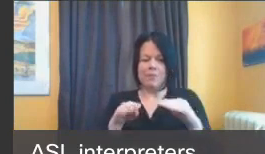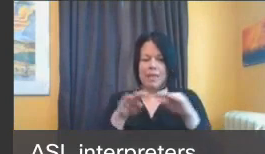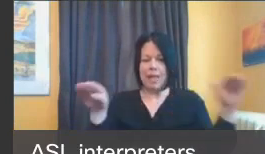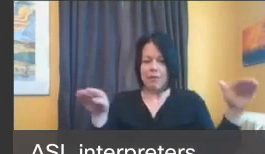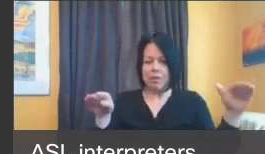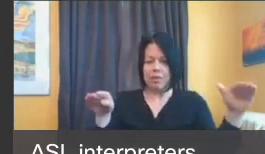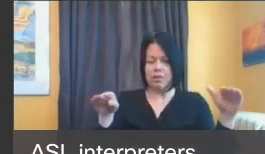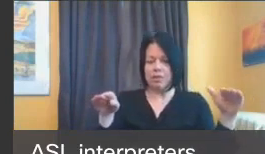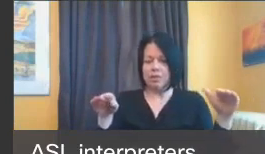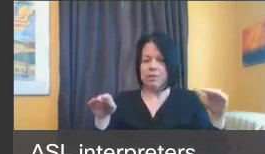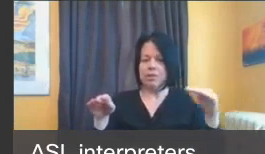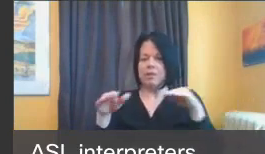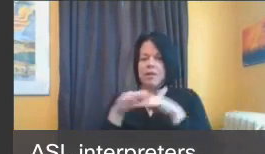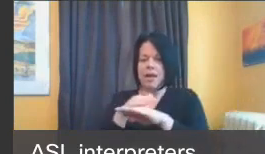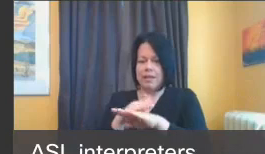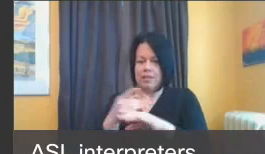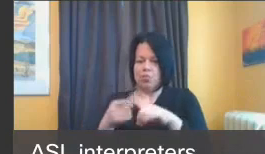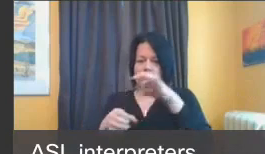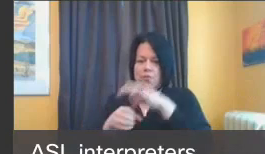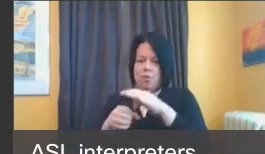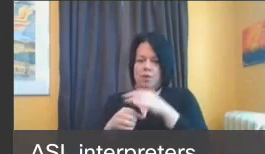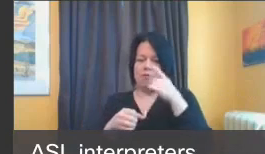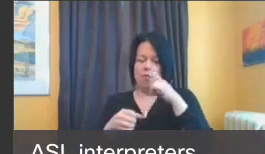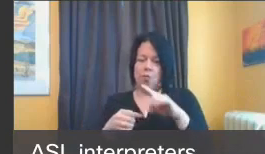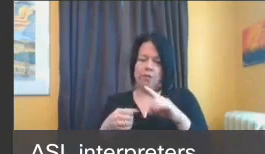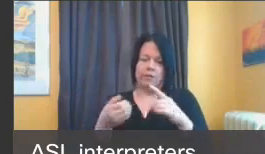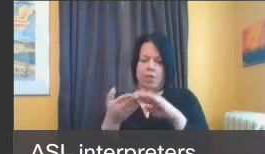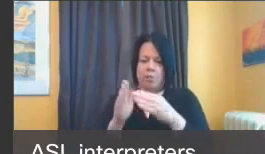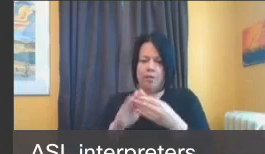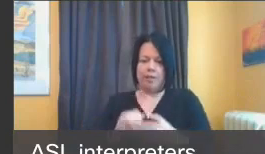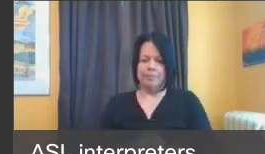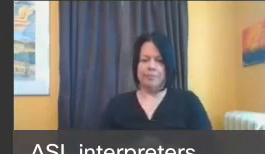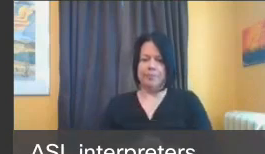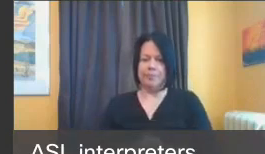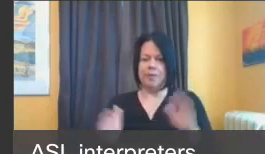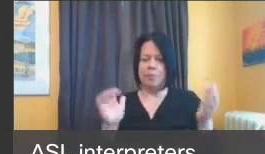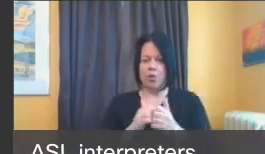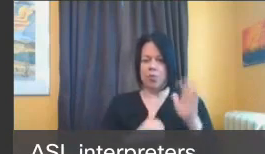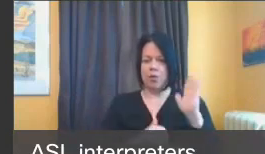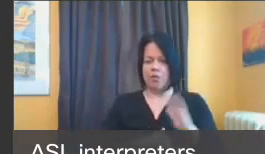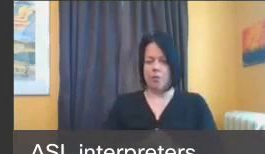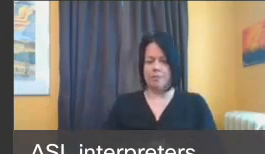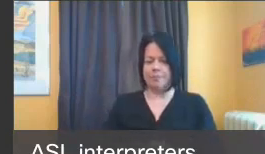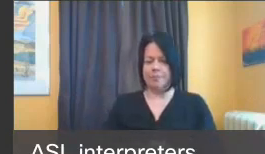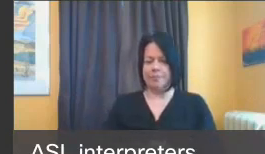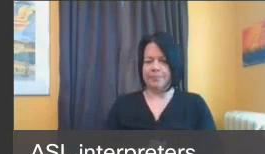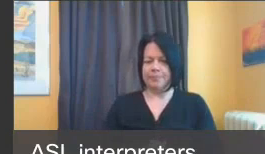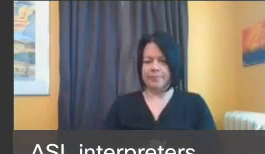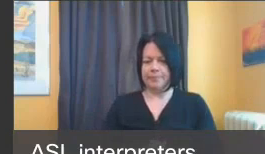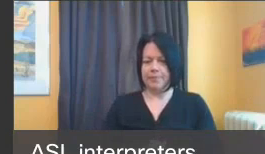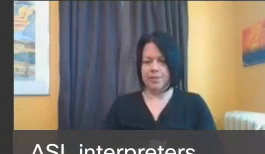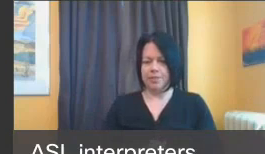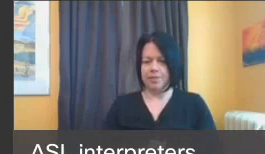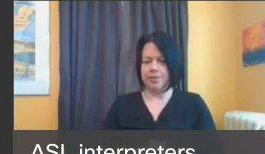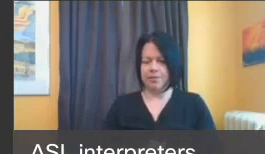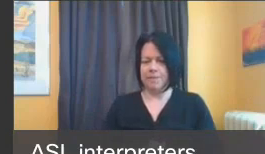access for the voters in our community as what we had before. Representing a large